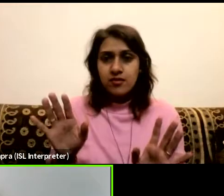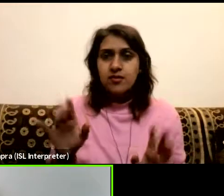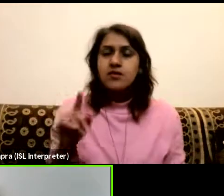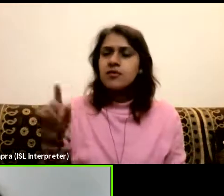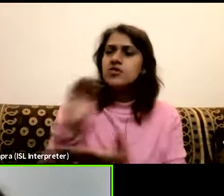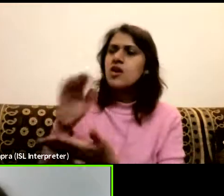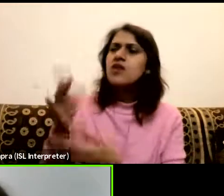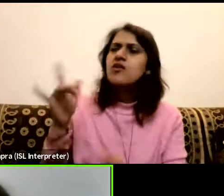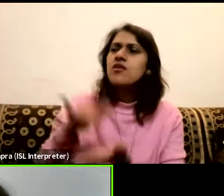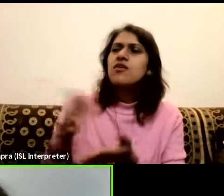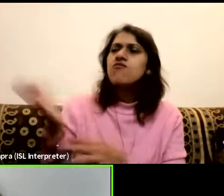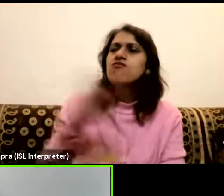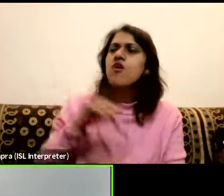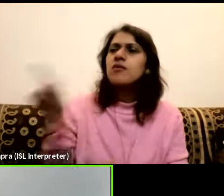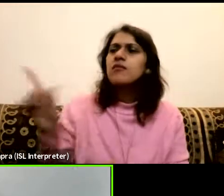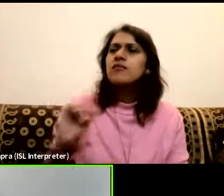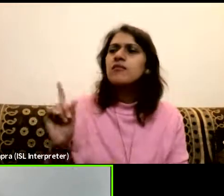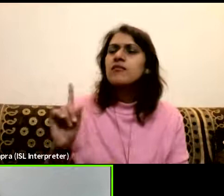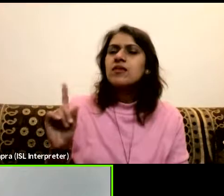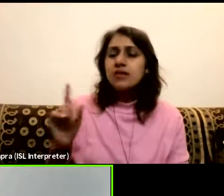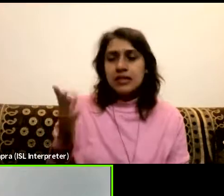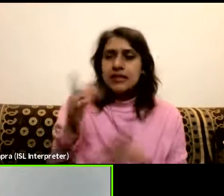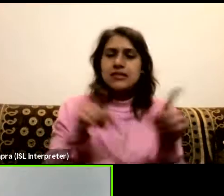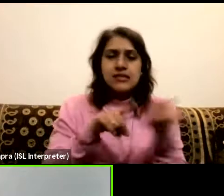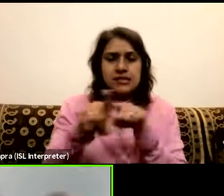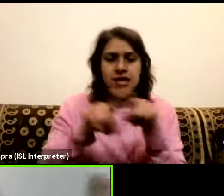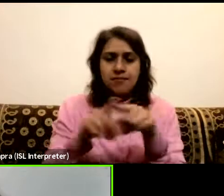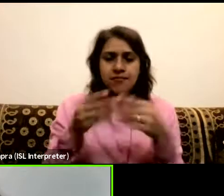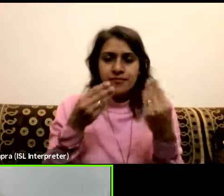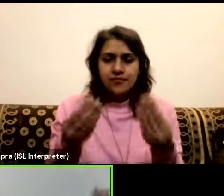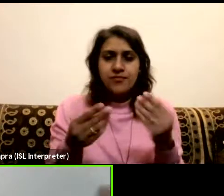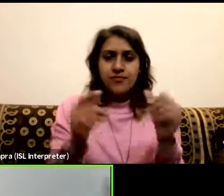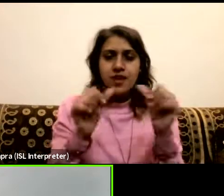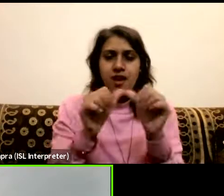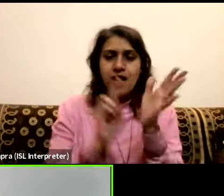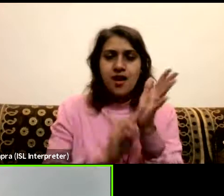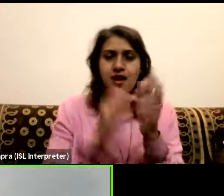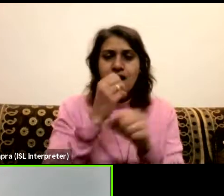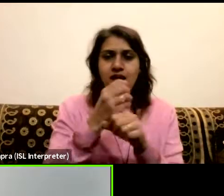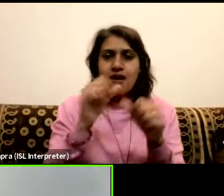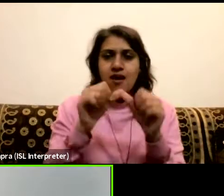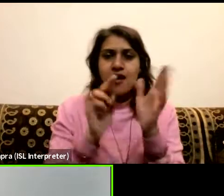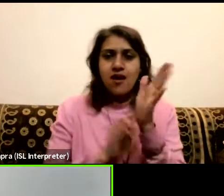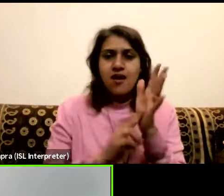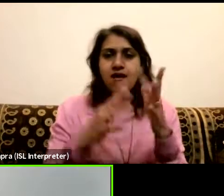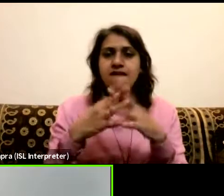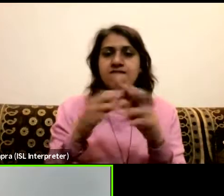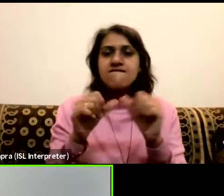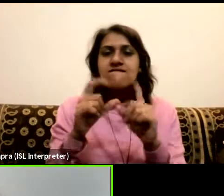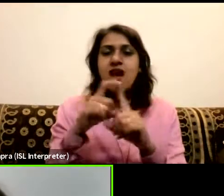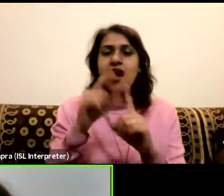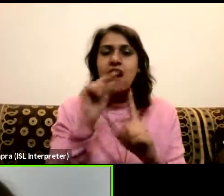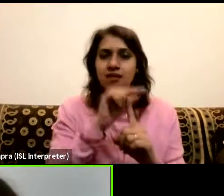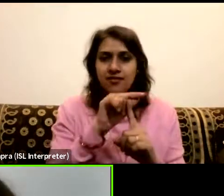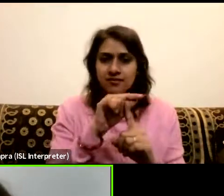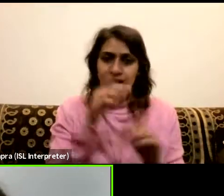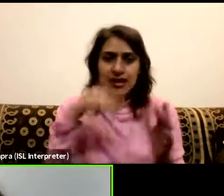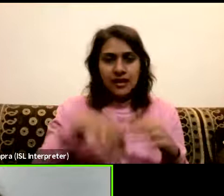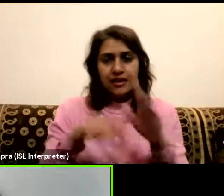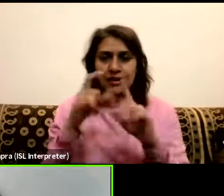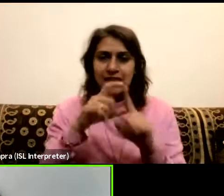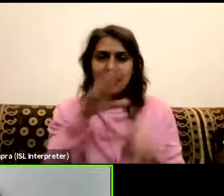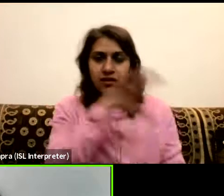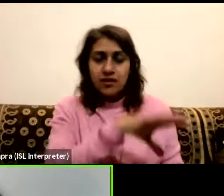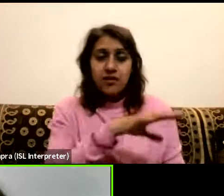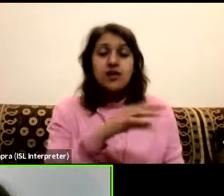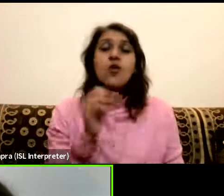For example, the Anganwadis in Delhi know exactly where there is the child with disabilities, where is the older person